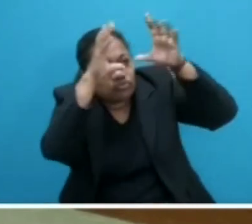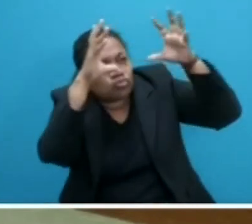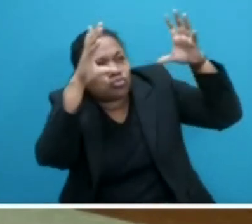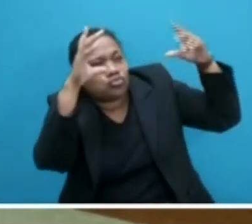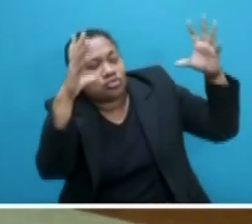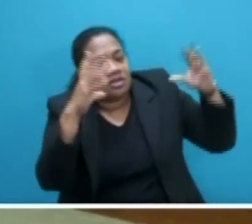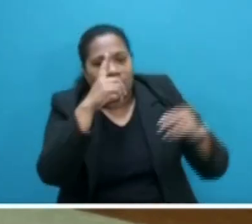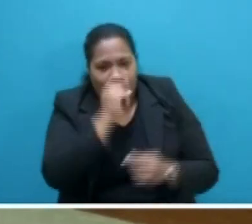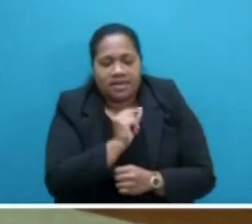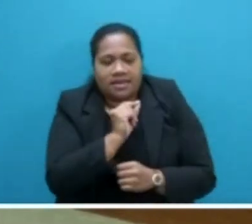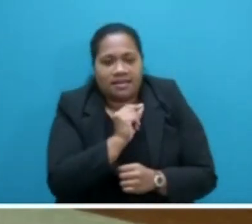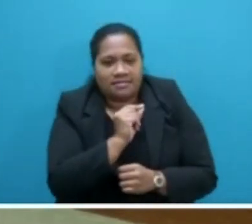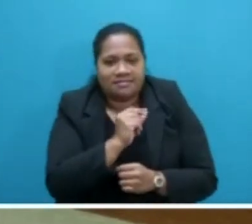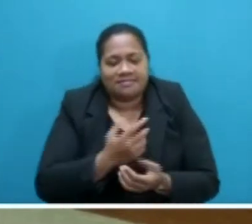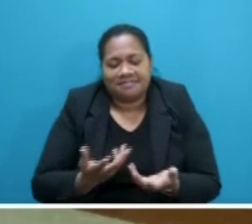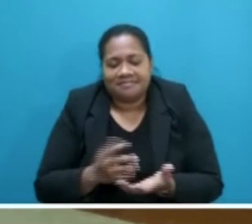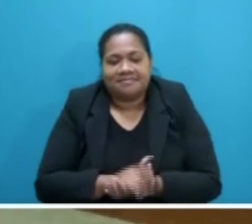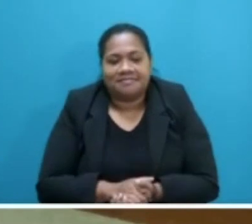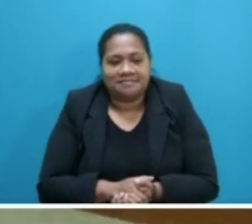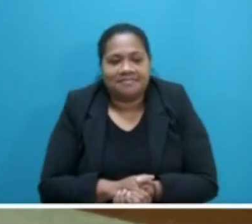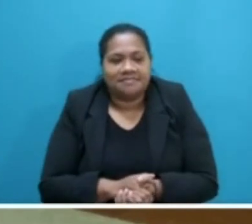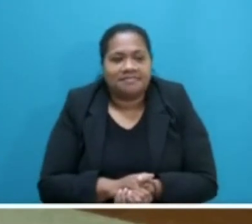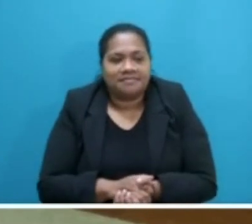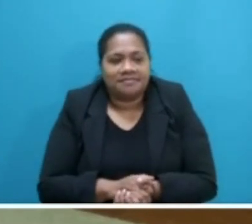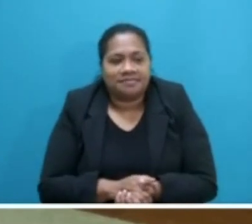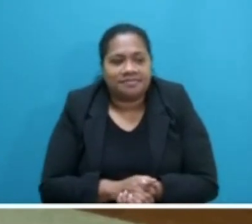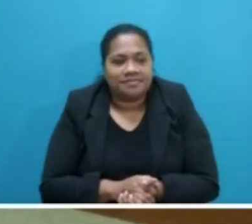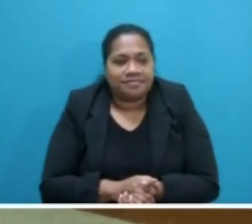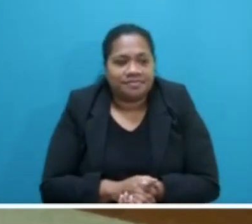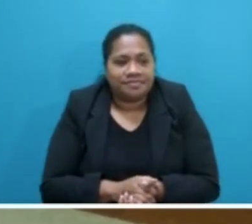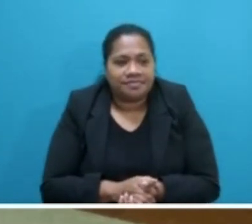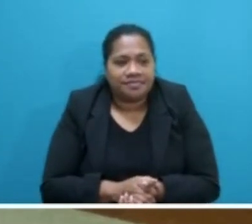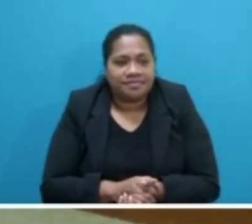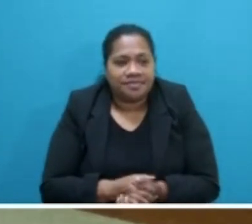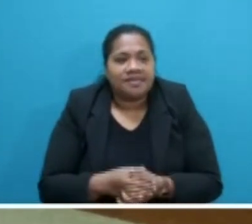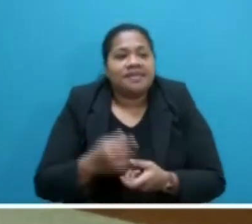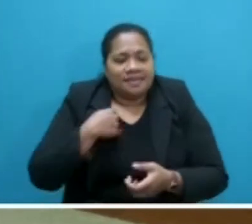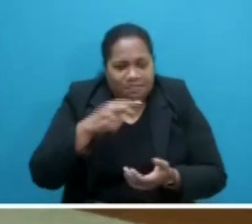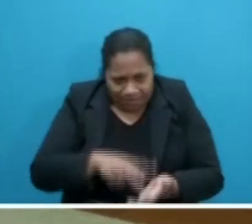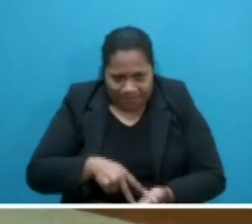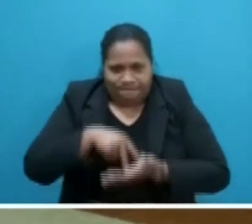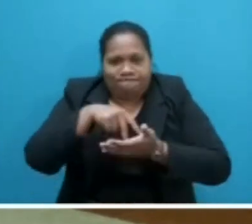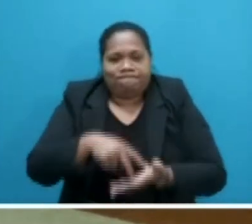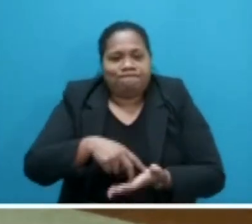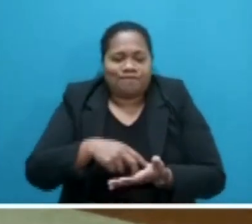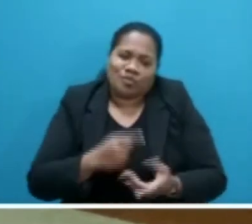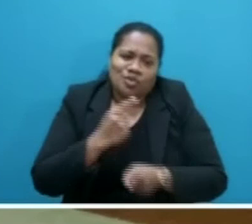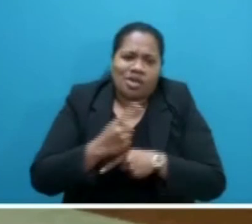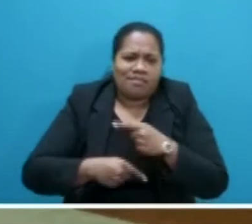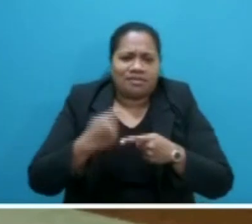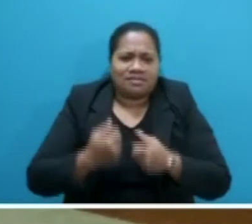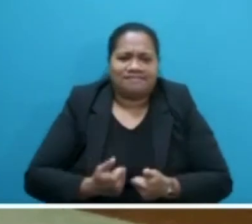can possibly imagine. Mr. Speaker, I spent a good chunk of my time today speaking about the greatness of the next